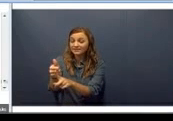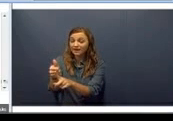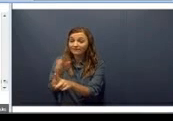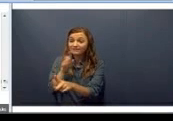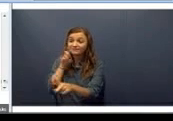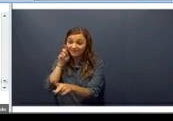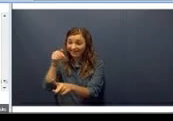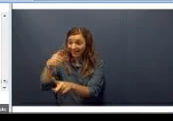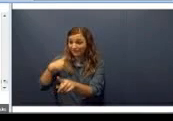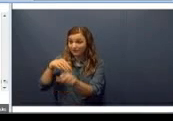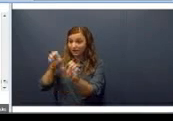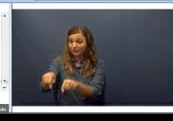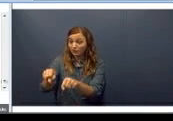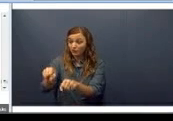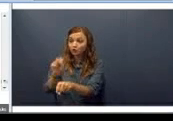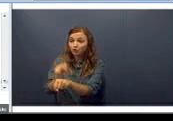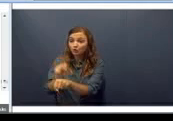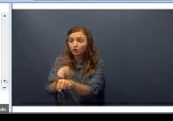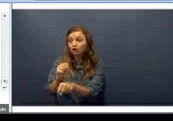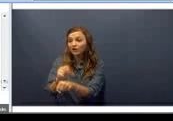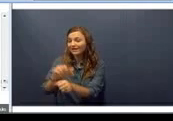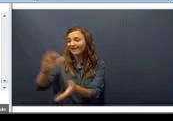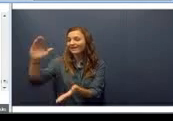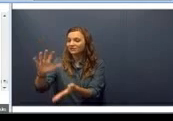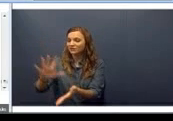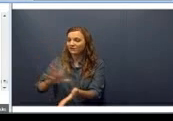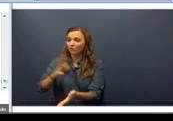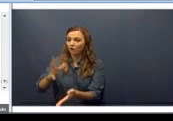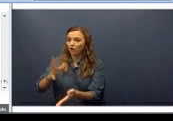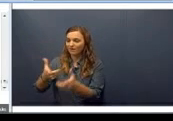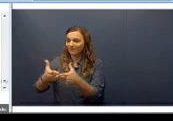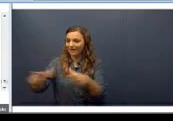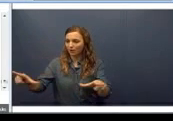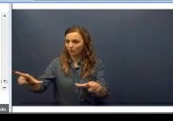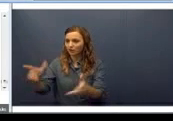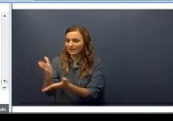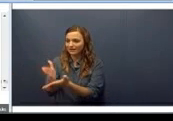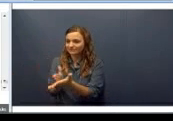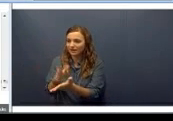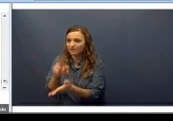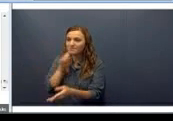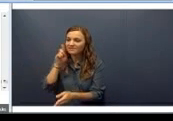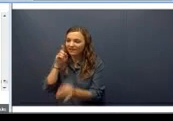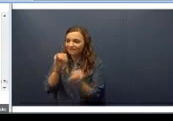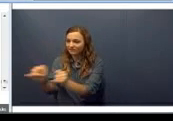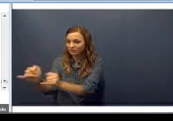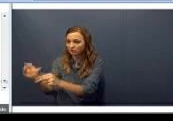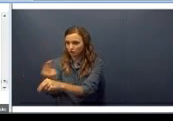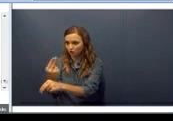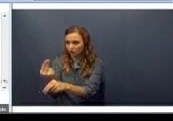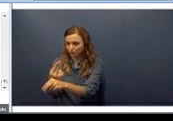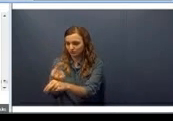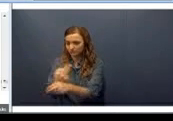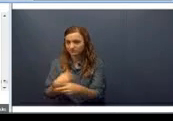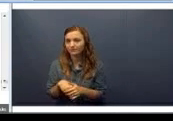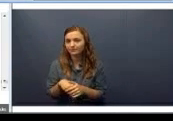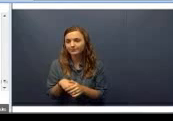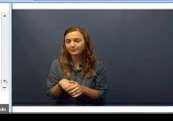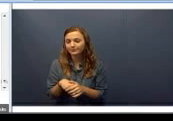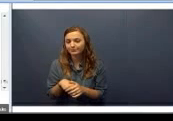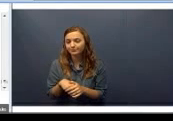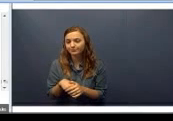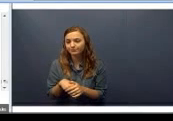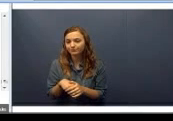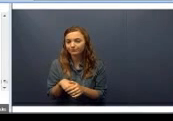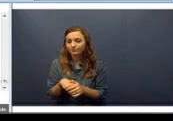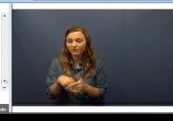that has the ability to work in a less formal language that some deaf individuals use.